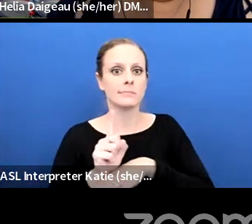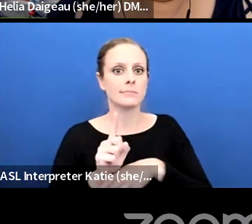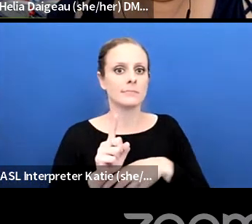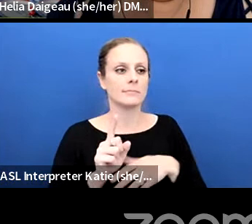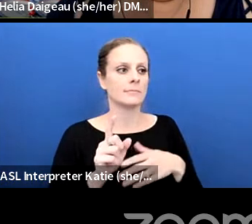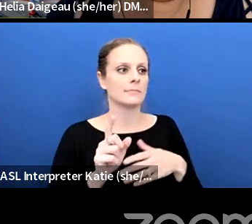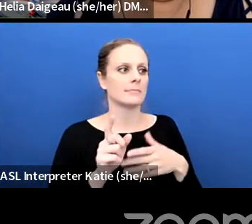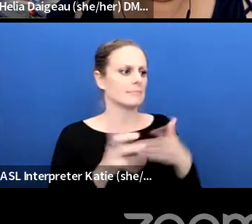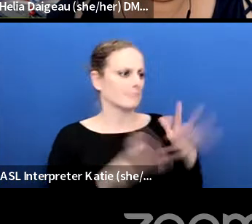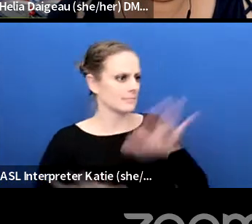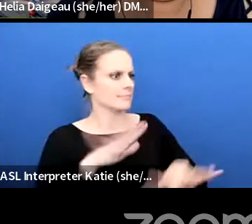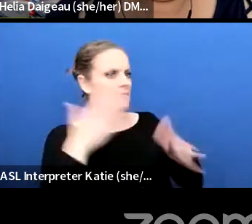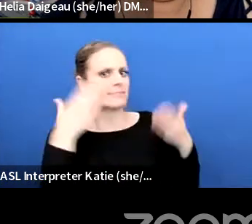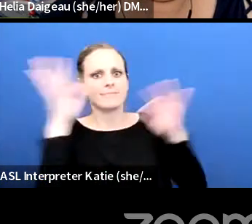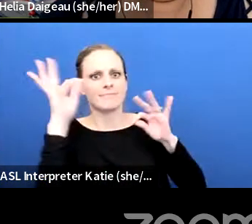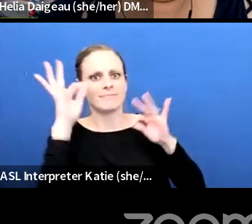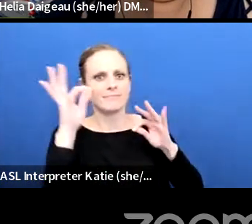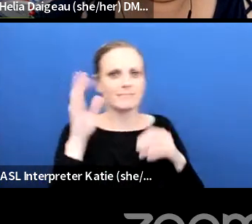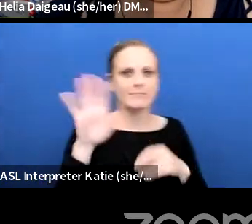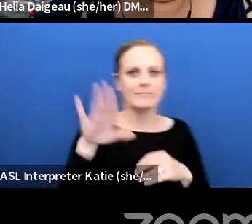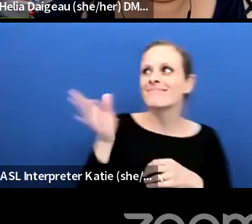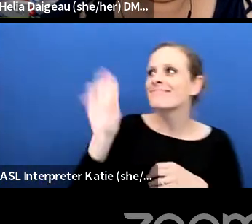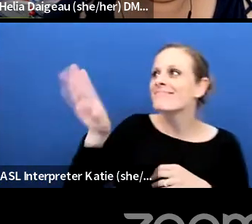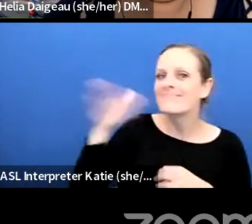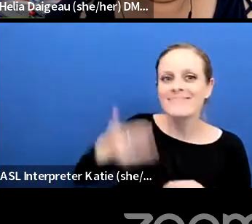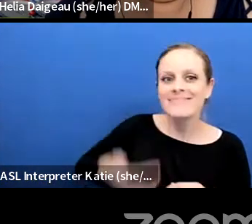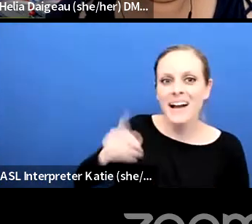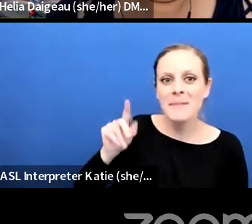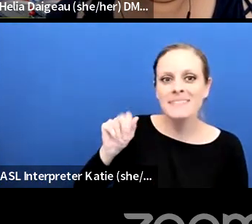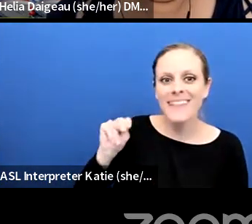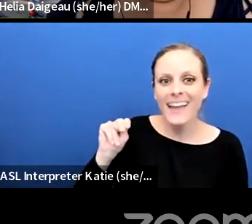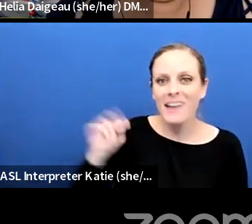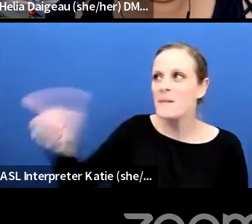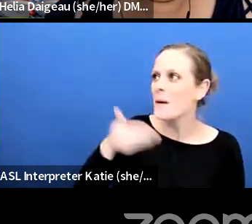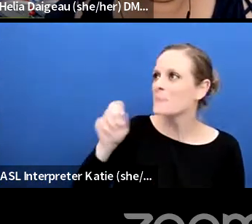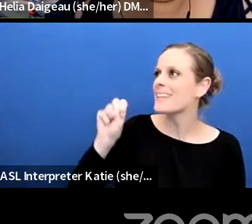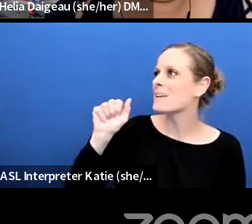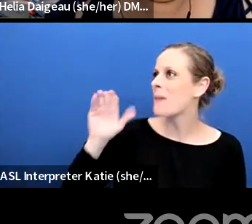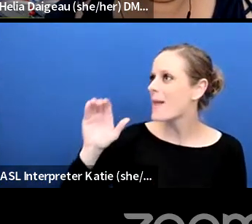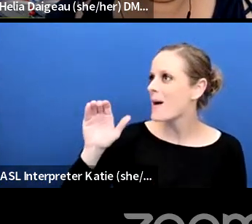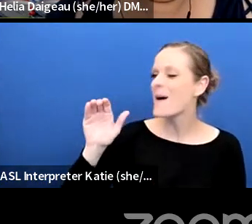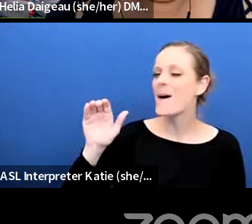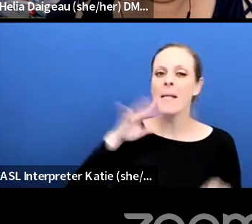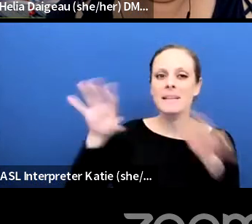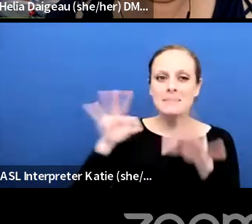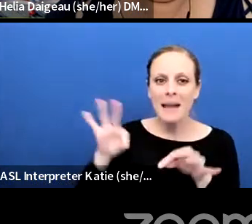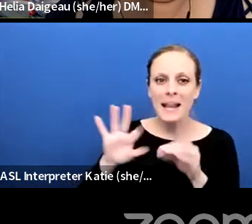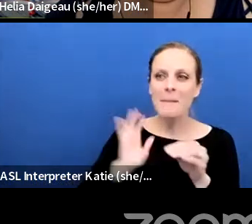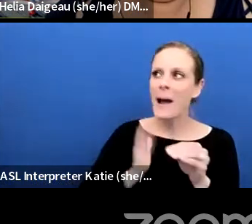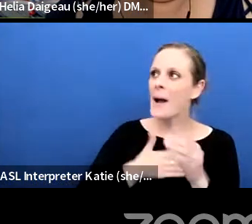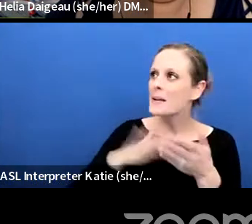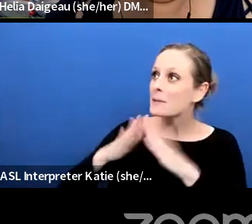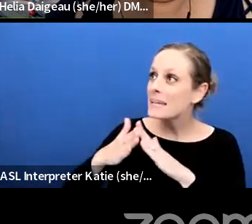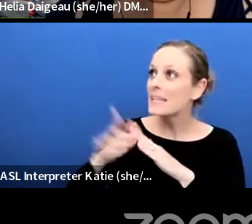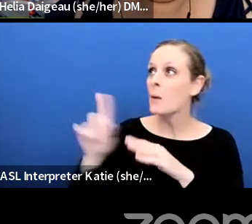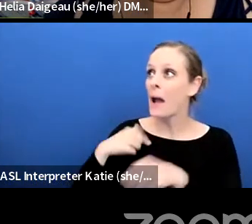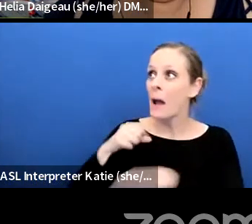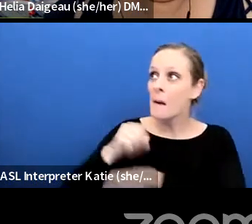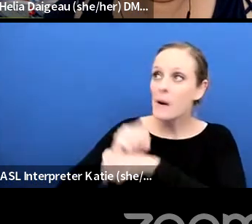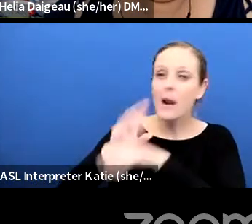I live here in Sacramento. I just want to welcome you to our community here, and let me tell you about where I work.